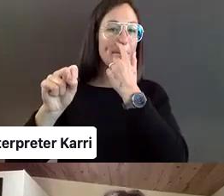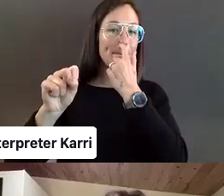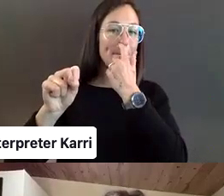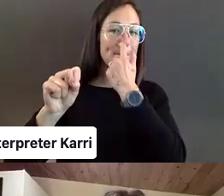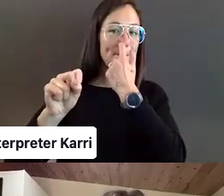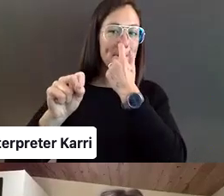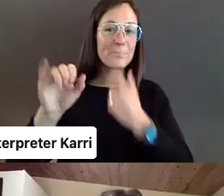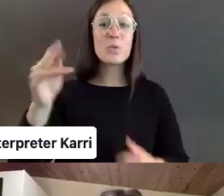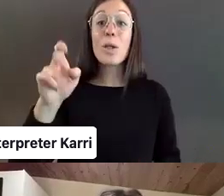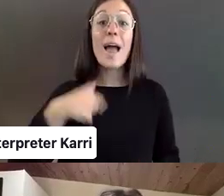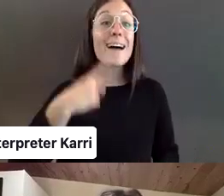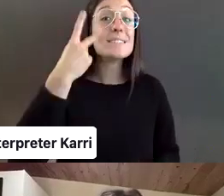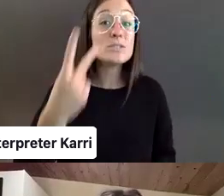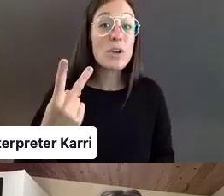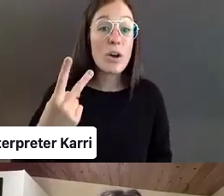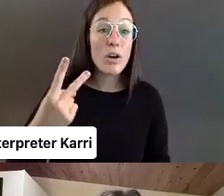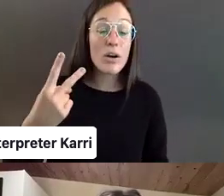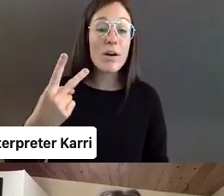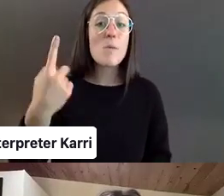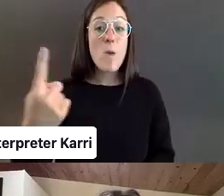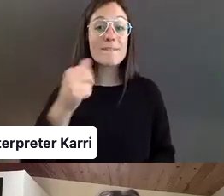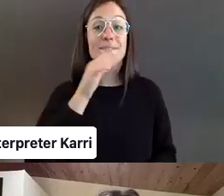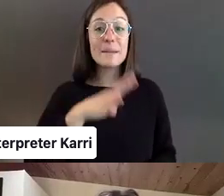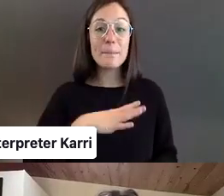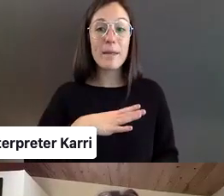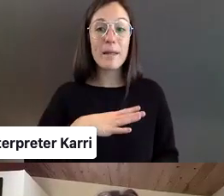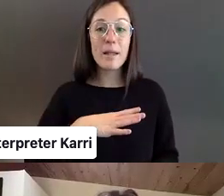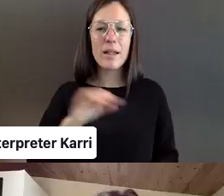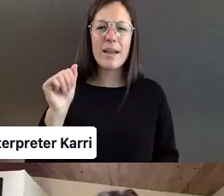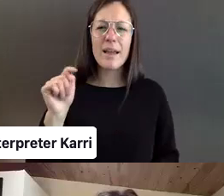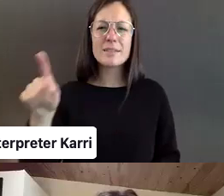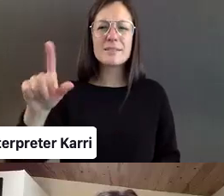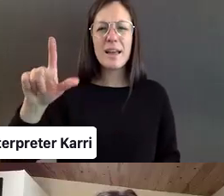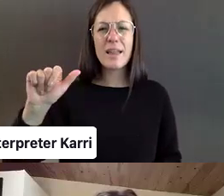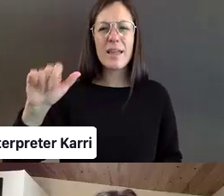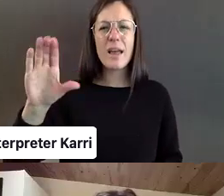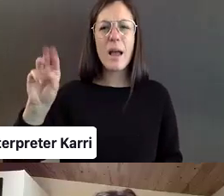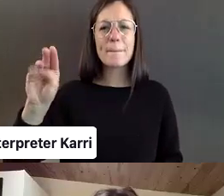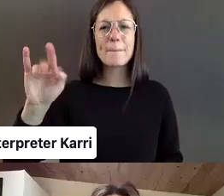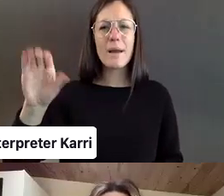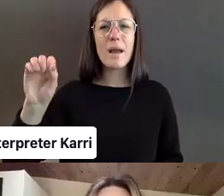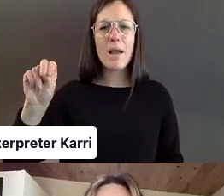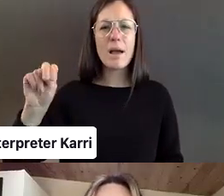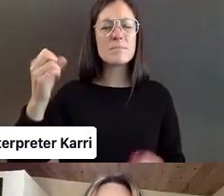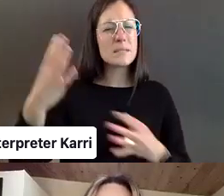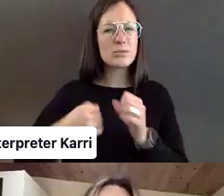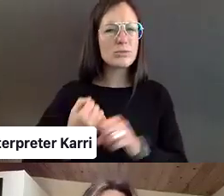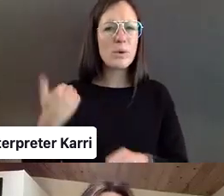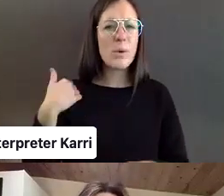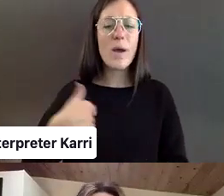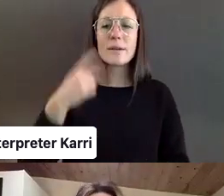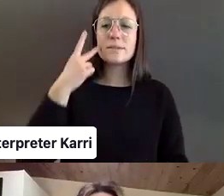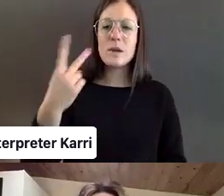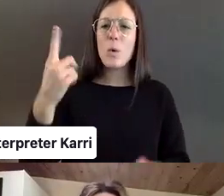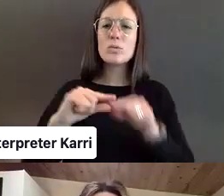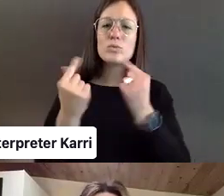Boom. I saw a female at the LA Comic-Con like a decade ago. I saw a